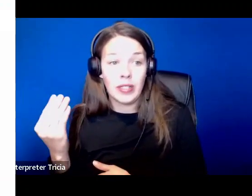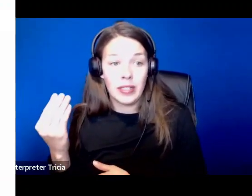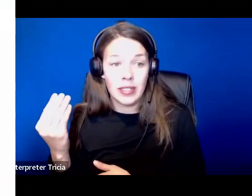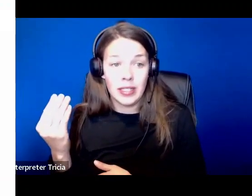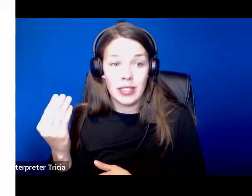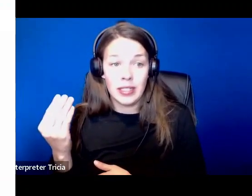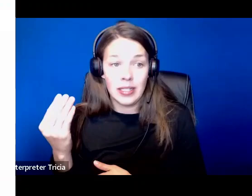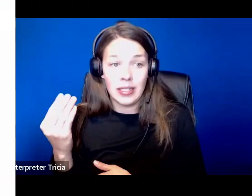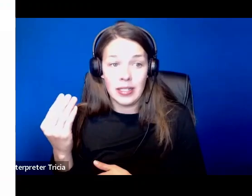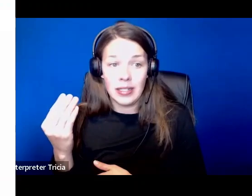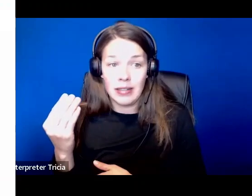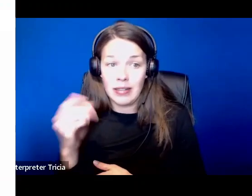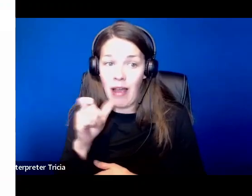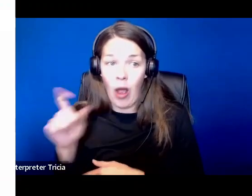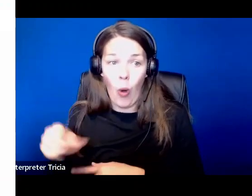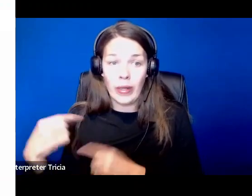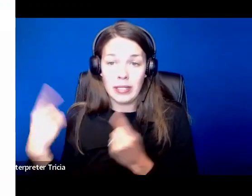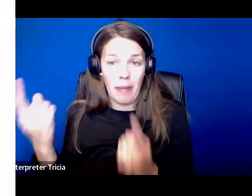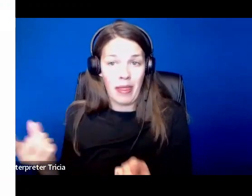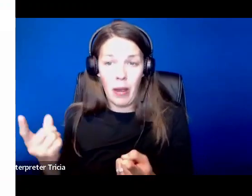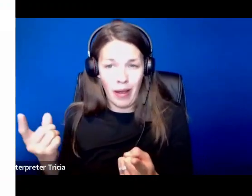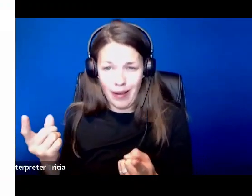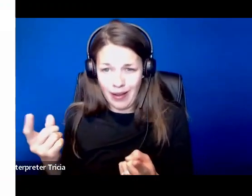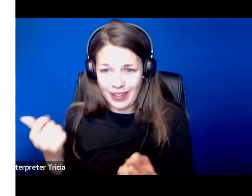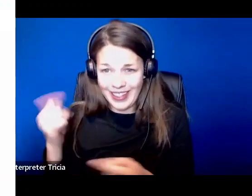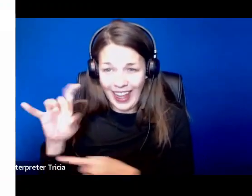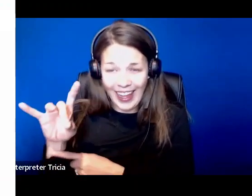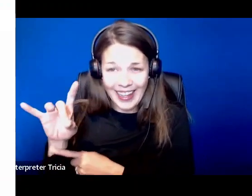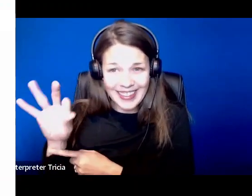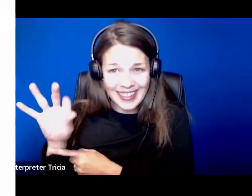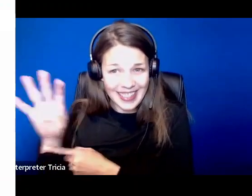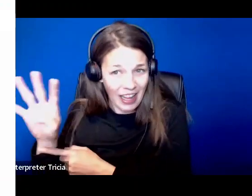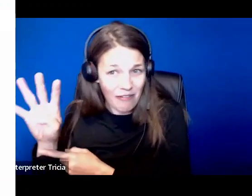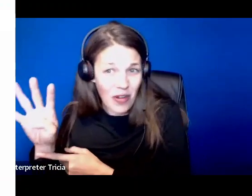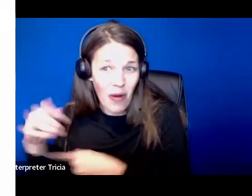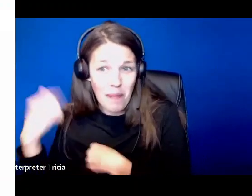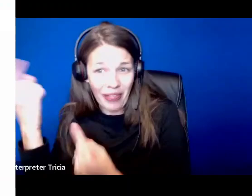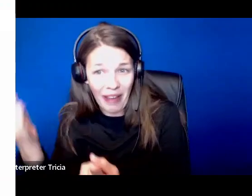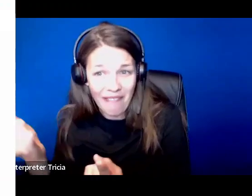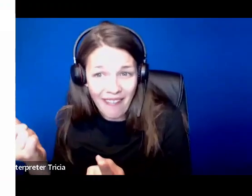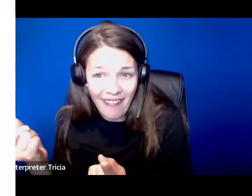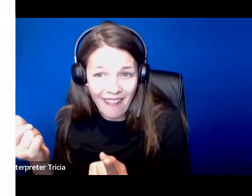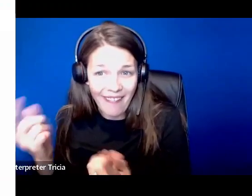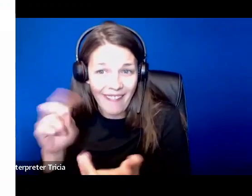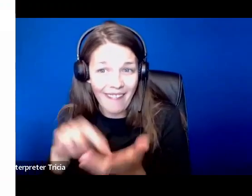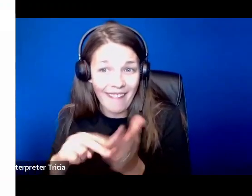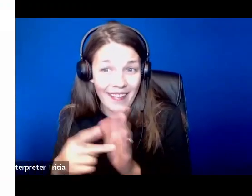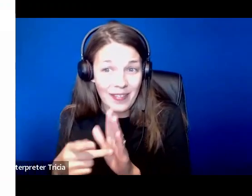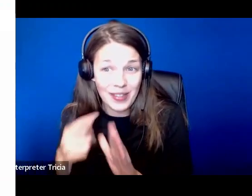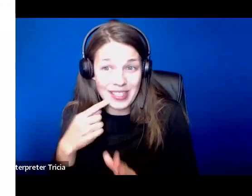It has not always been that way. Well, it's been that way since 1894 anyway. So maybe